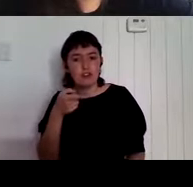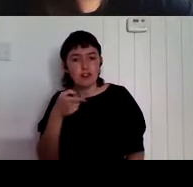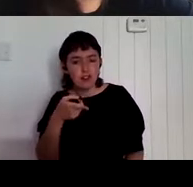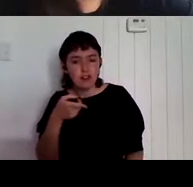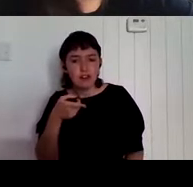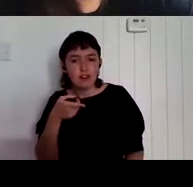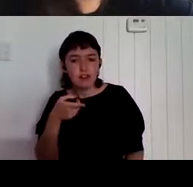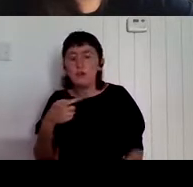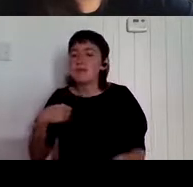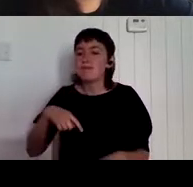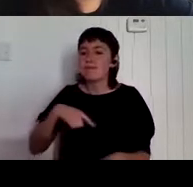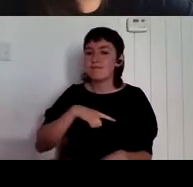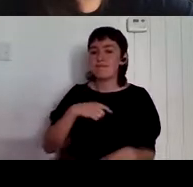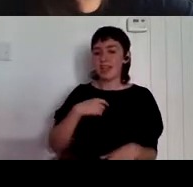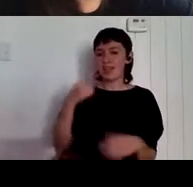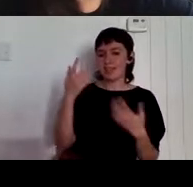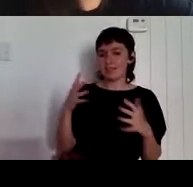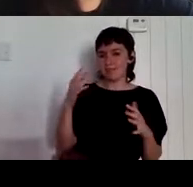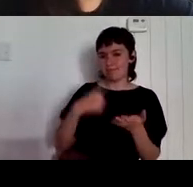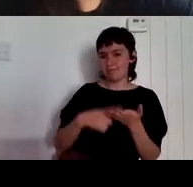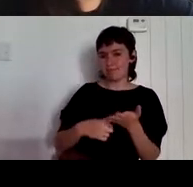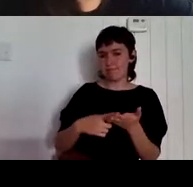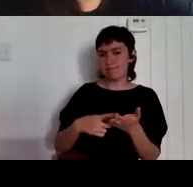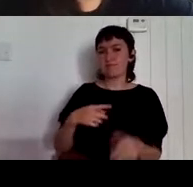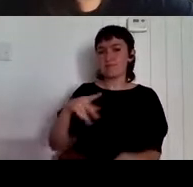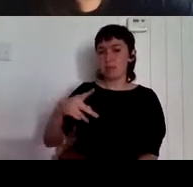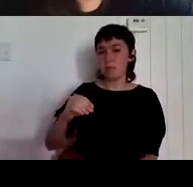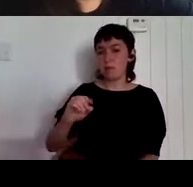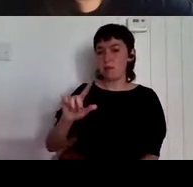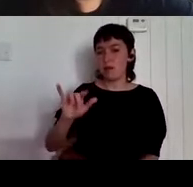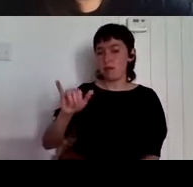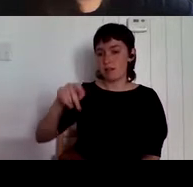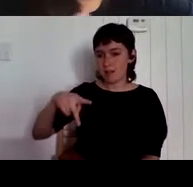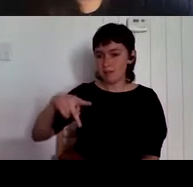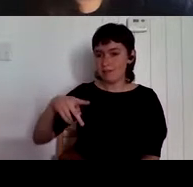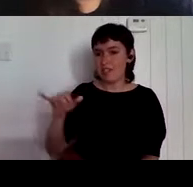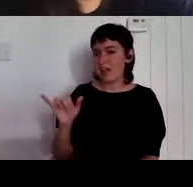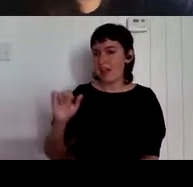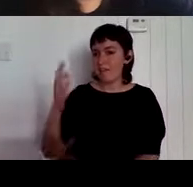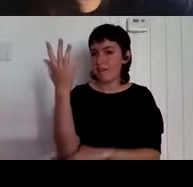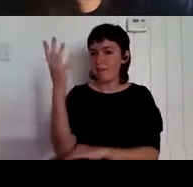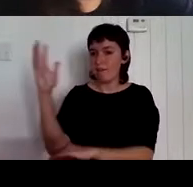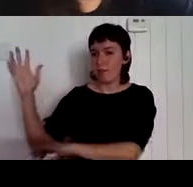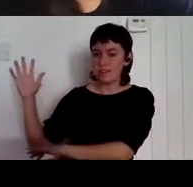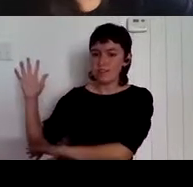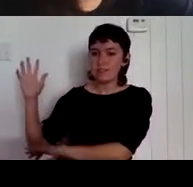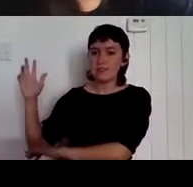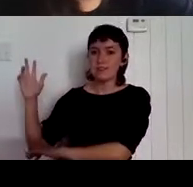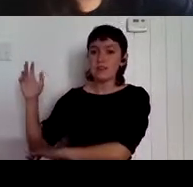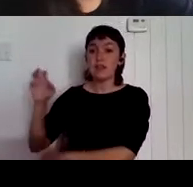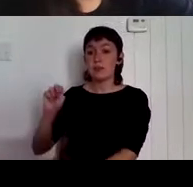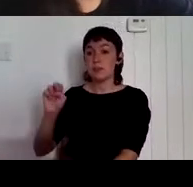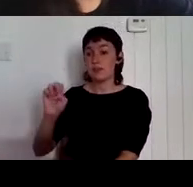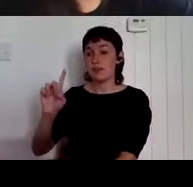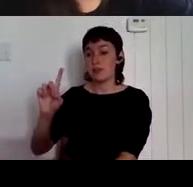colony I talked about as like a forest of trees, um, the Medusa then are flowers. So